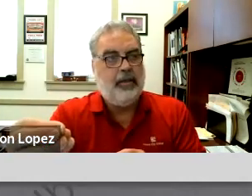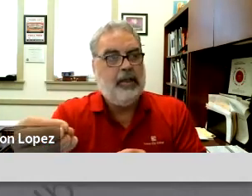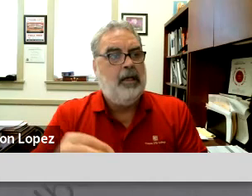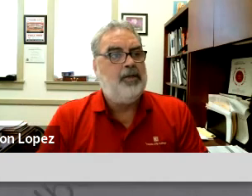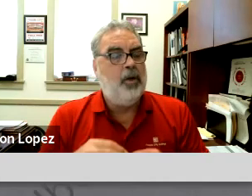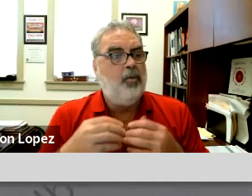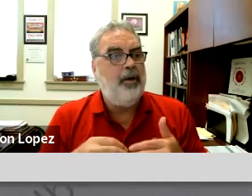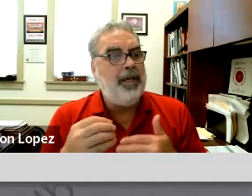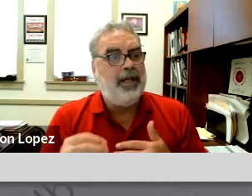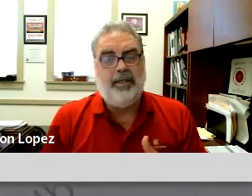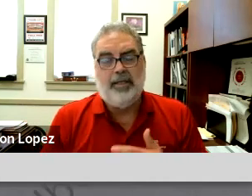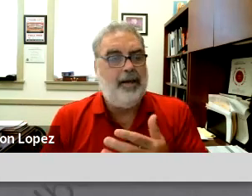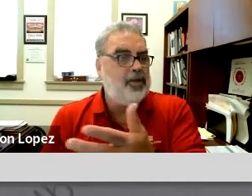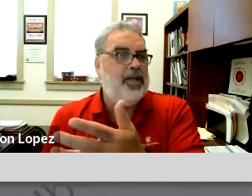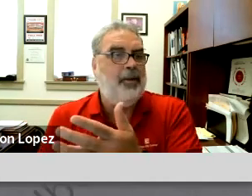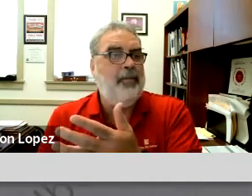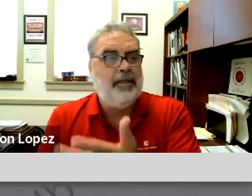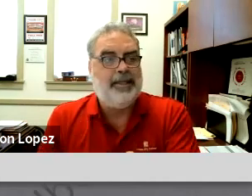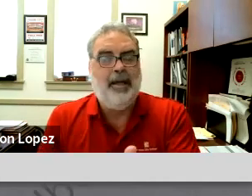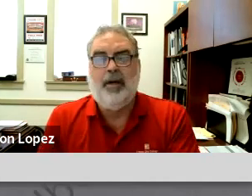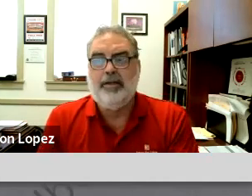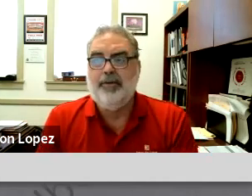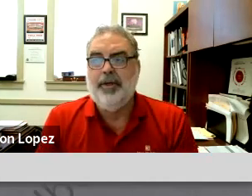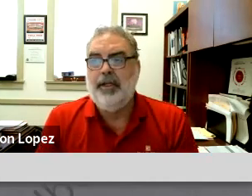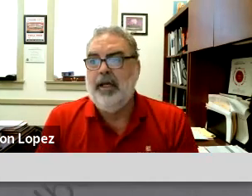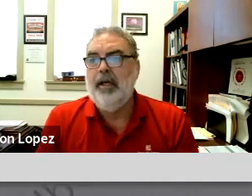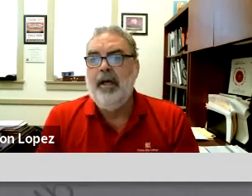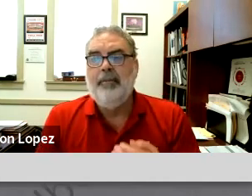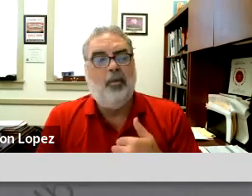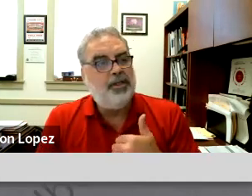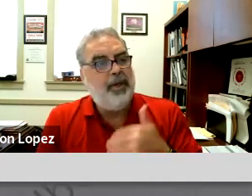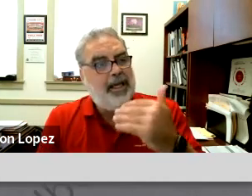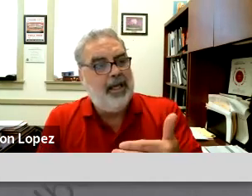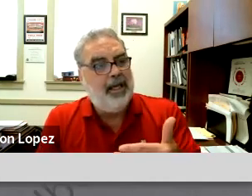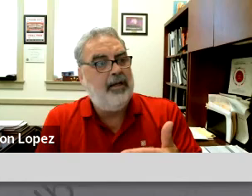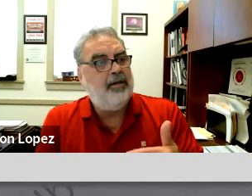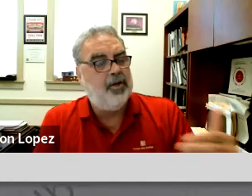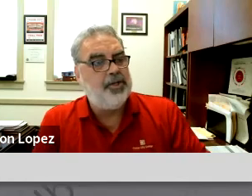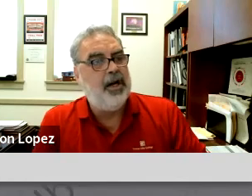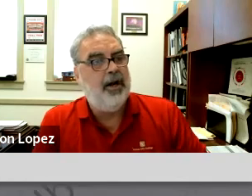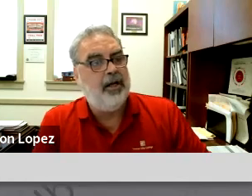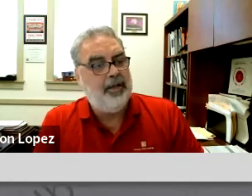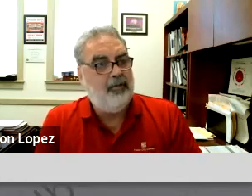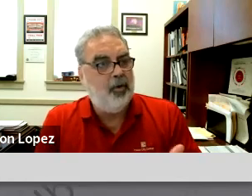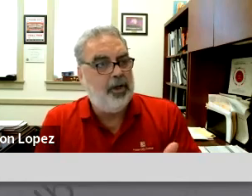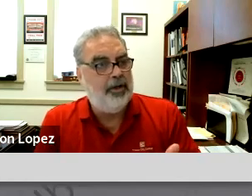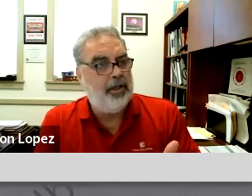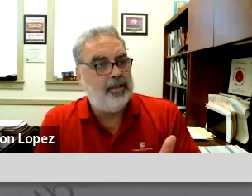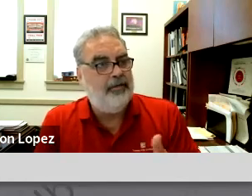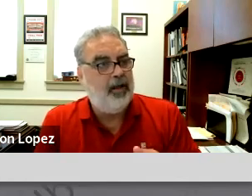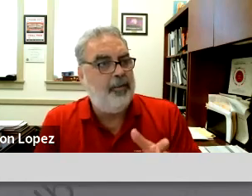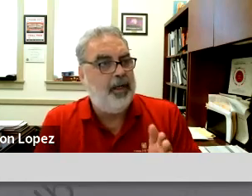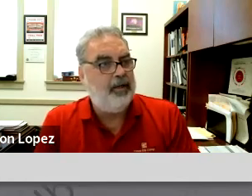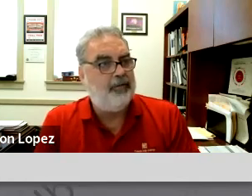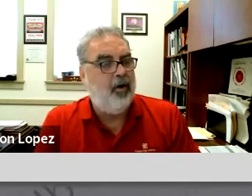easily. And so when we get to this, I'm just happen to be in the sandbox for CurricuNet. But once we get in, Kirsten and I are going to be working on this